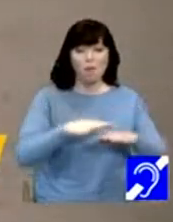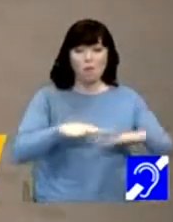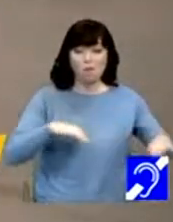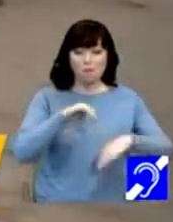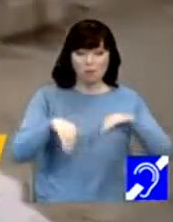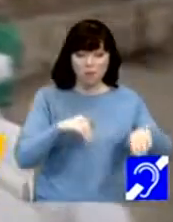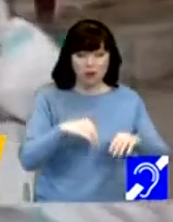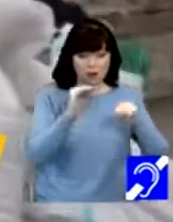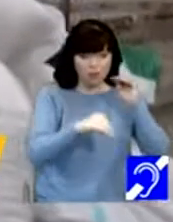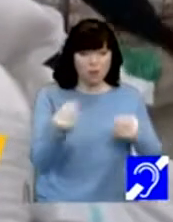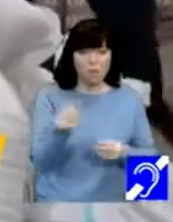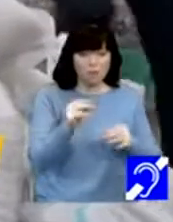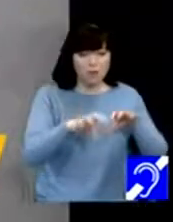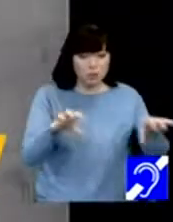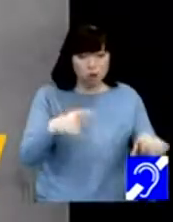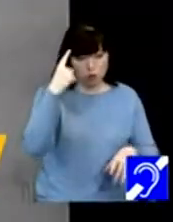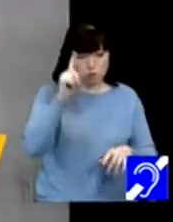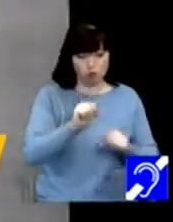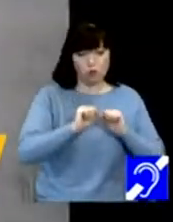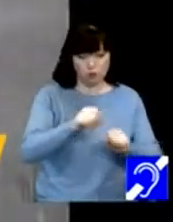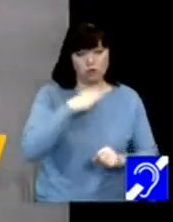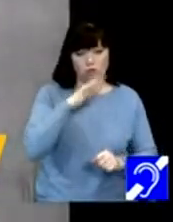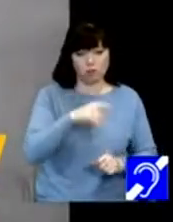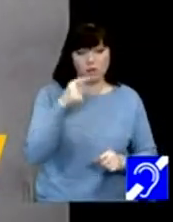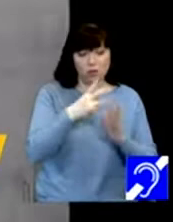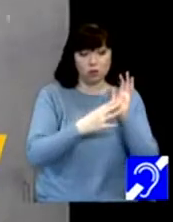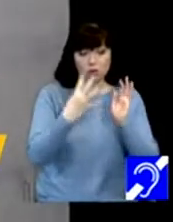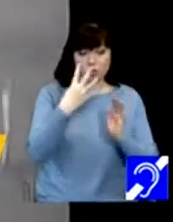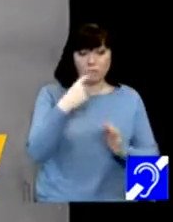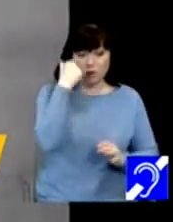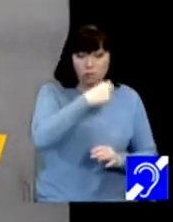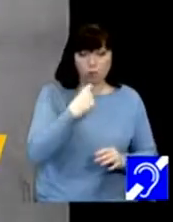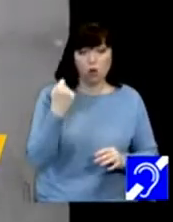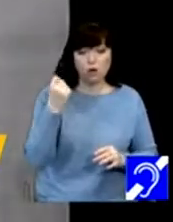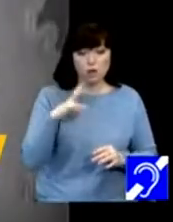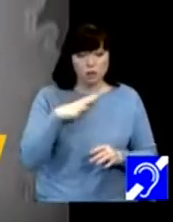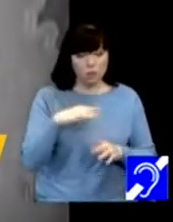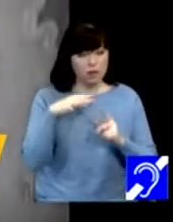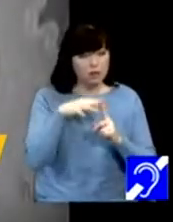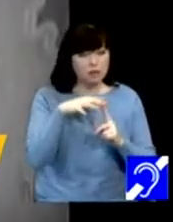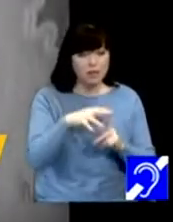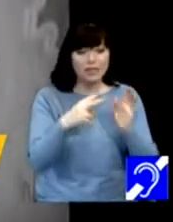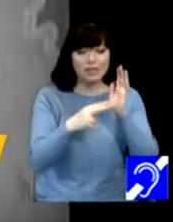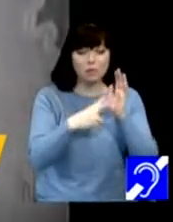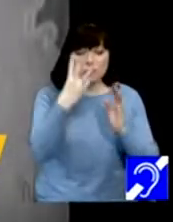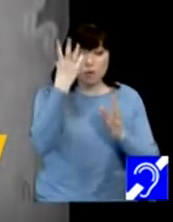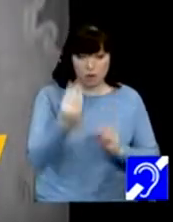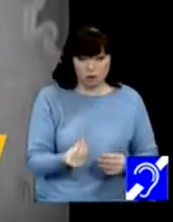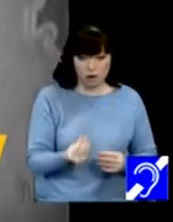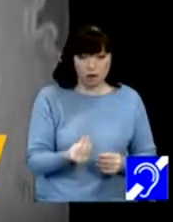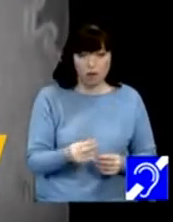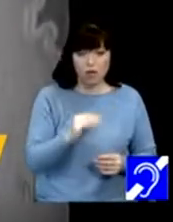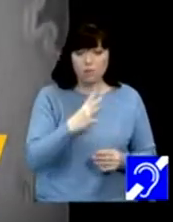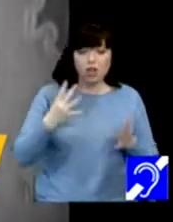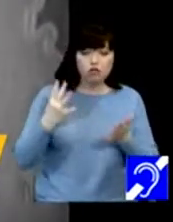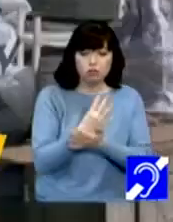că apărarea va fi suficientă. În 1941, Odessa a fost asediată timp de 73 de zile și au avut loc 4